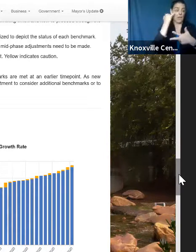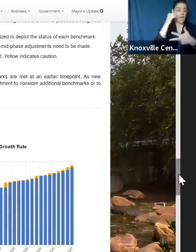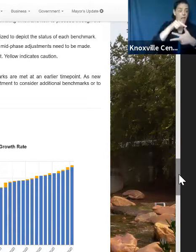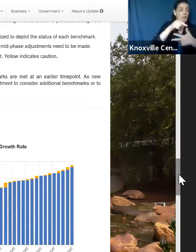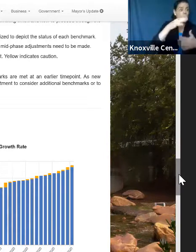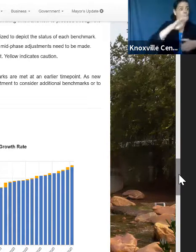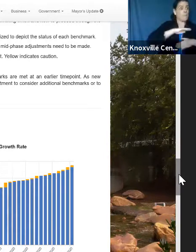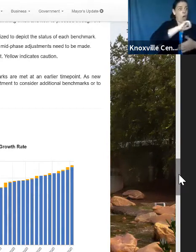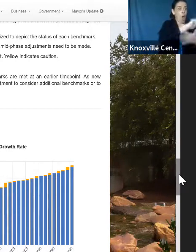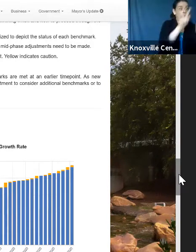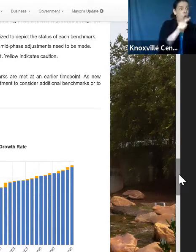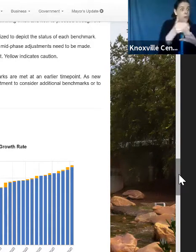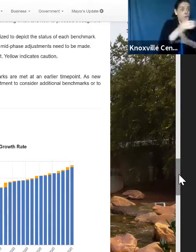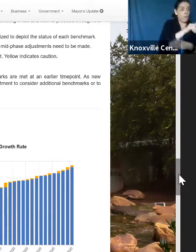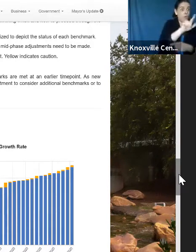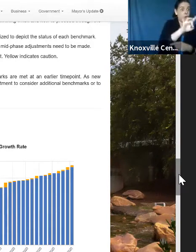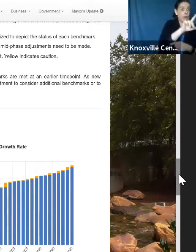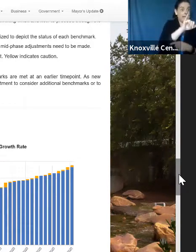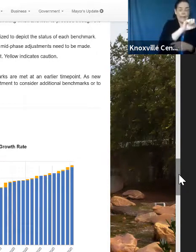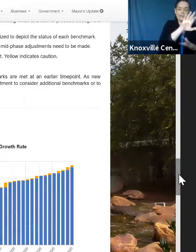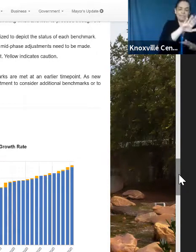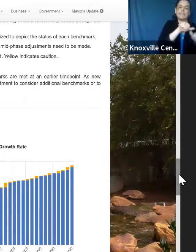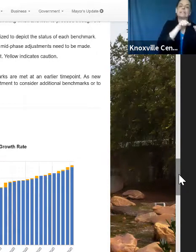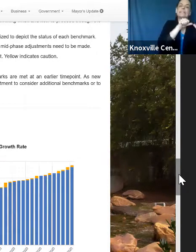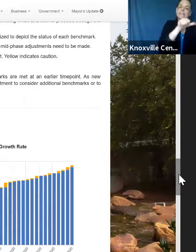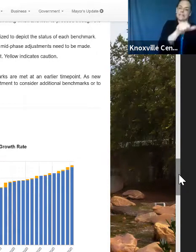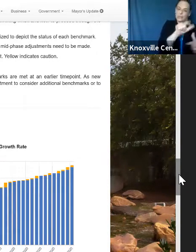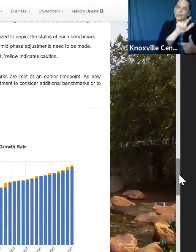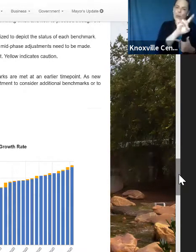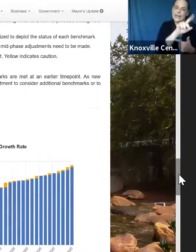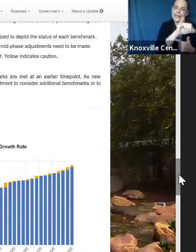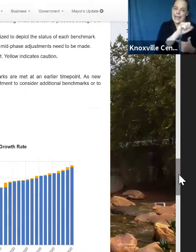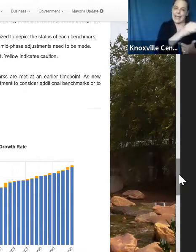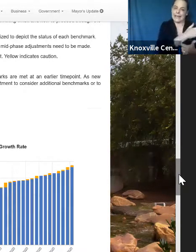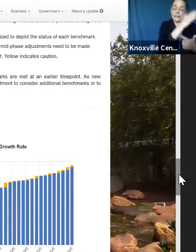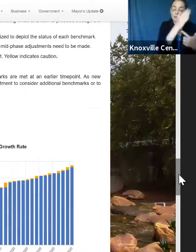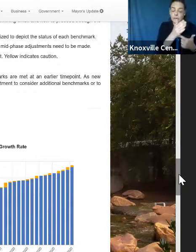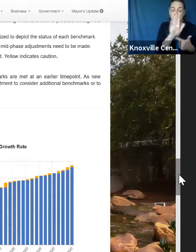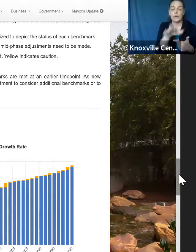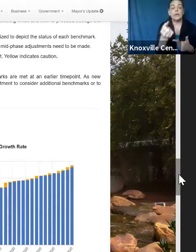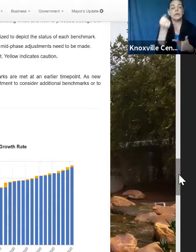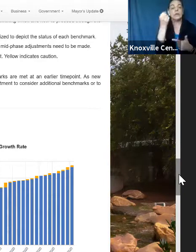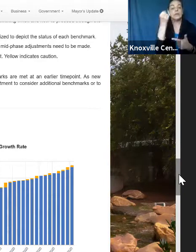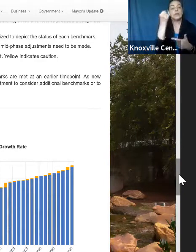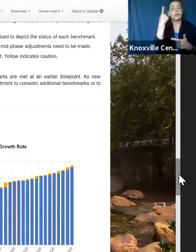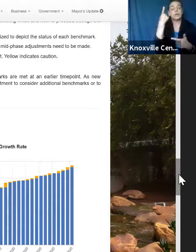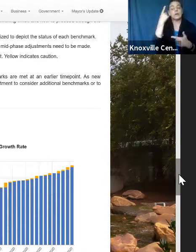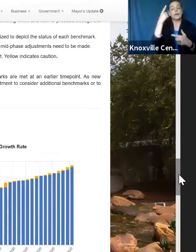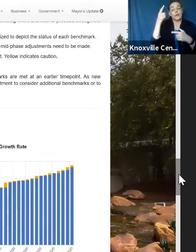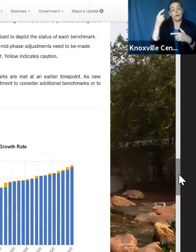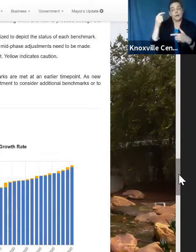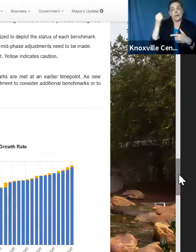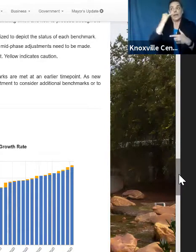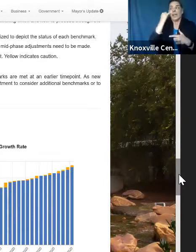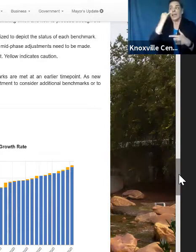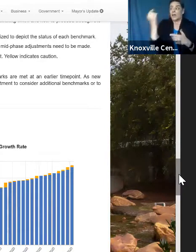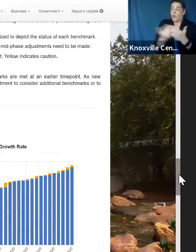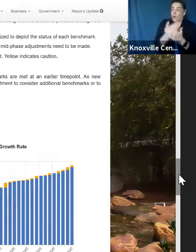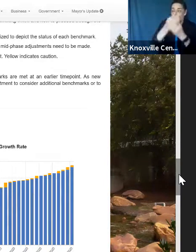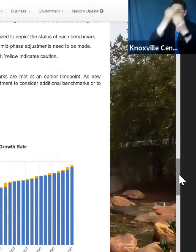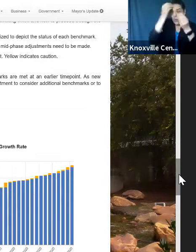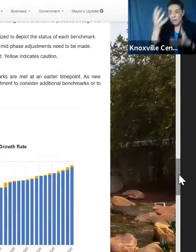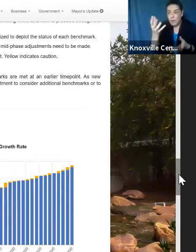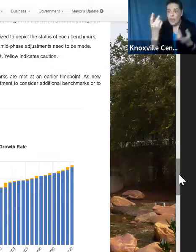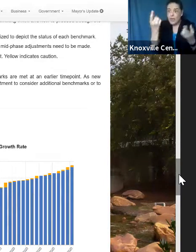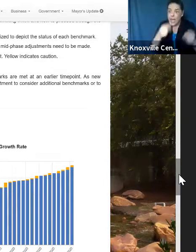time. As new challenges and opportunities arise, it may be appropriate for Knox County Health Department to consider